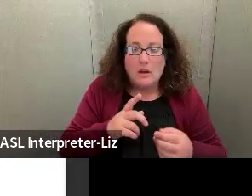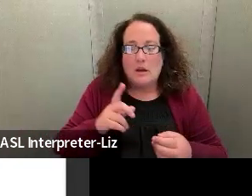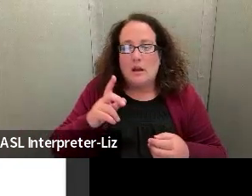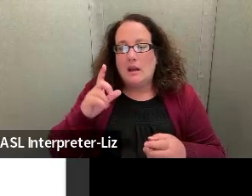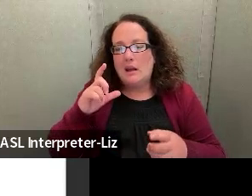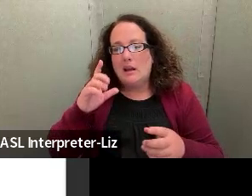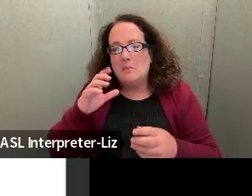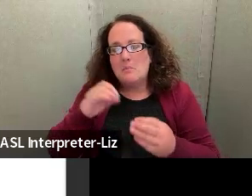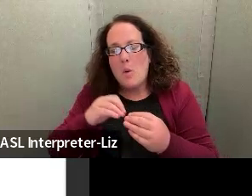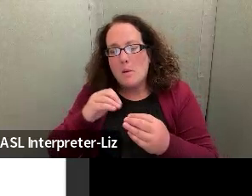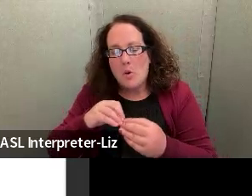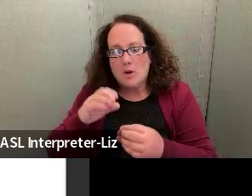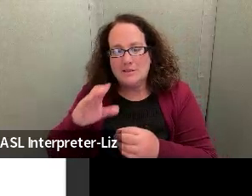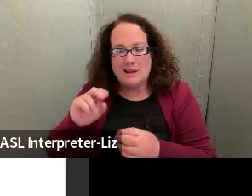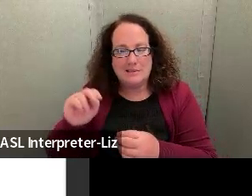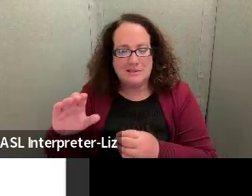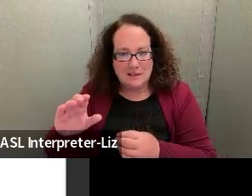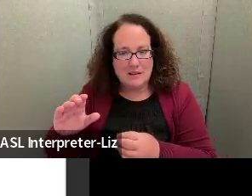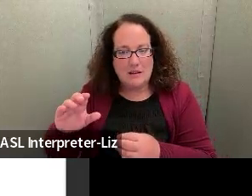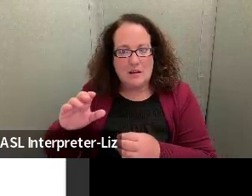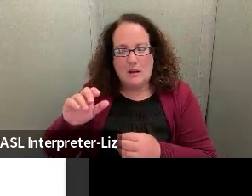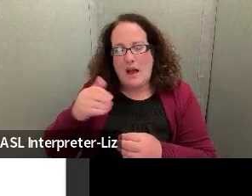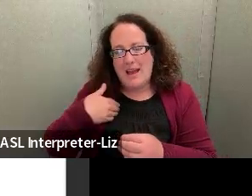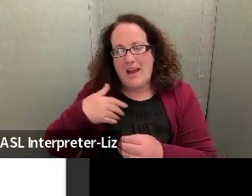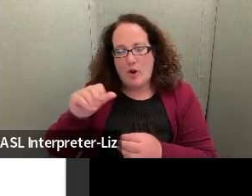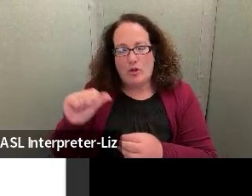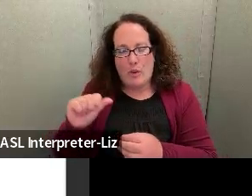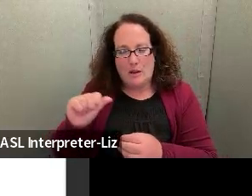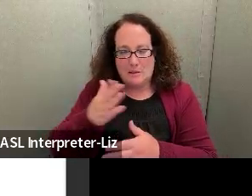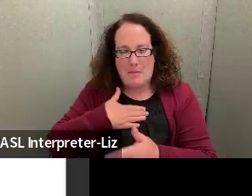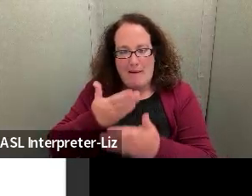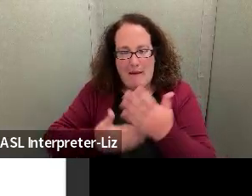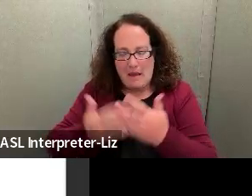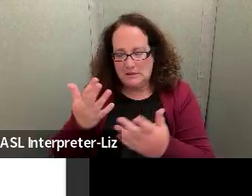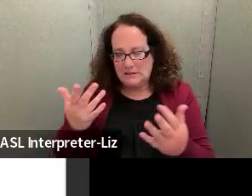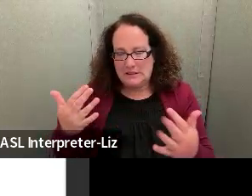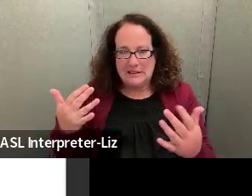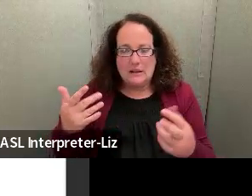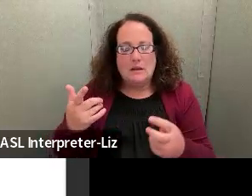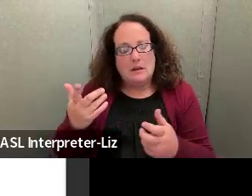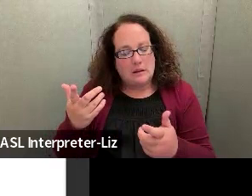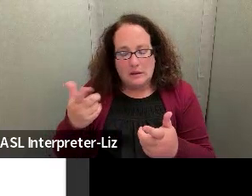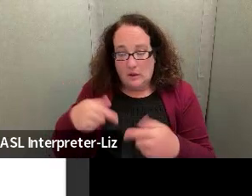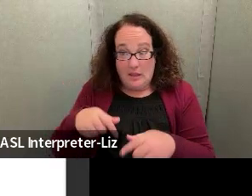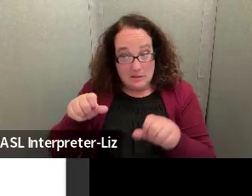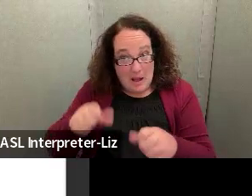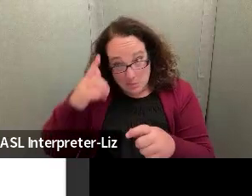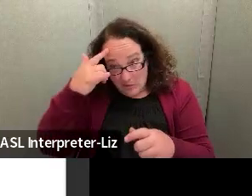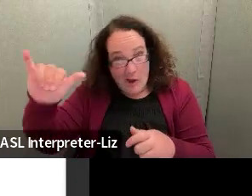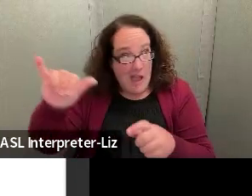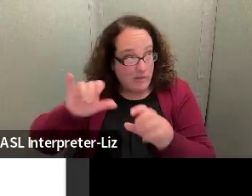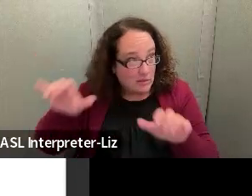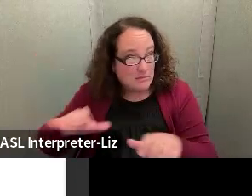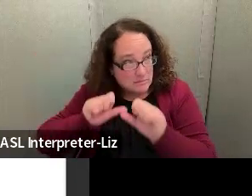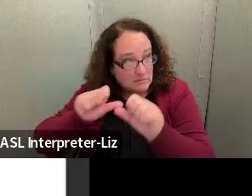more CNC. I do have a little bit of arthritis in my hand, so it's not possible to do this forever. You wanted